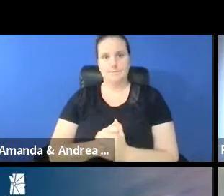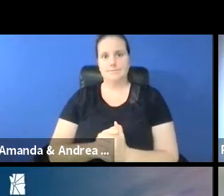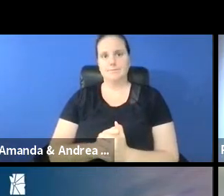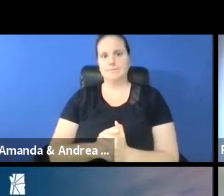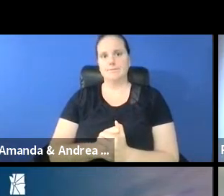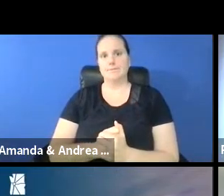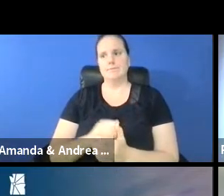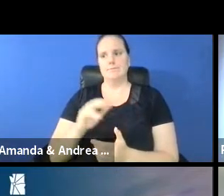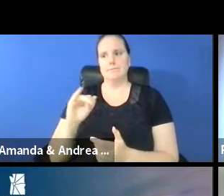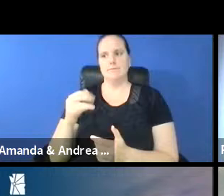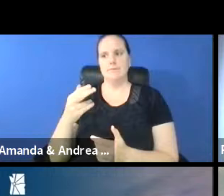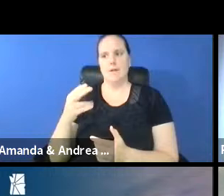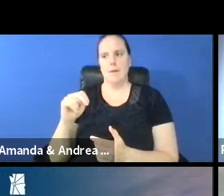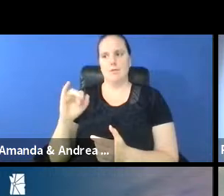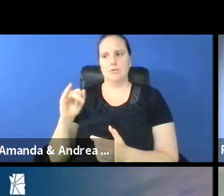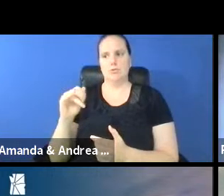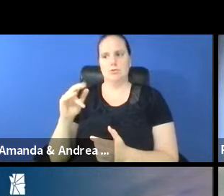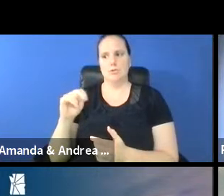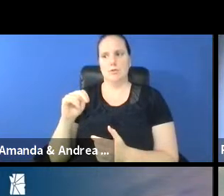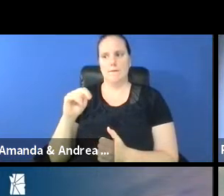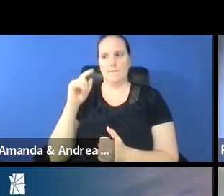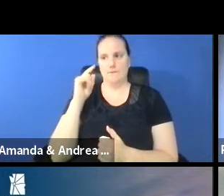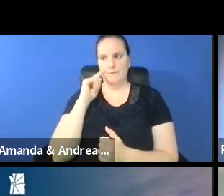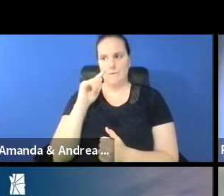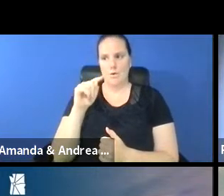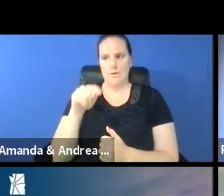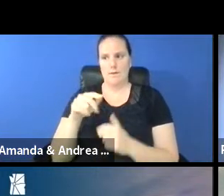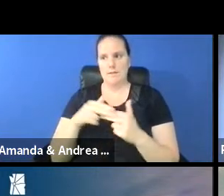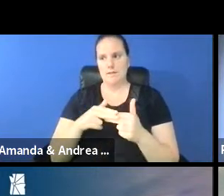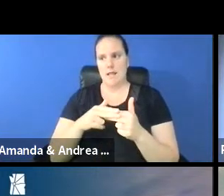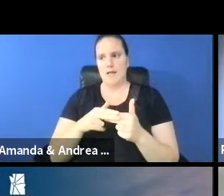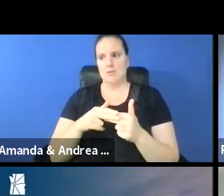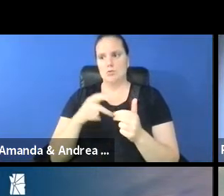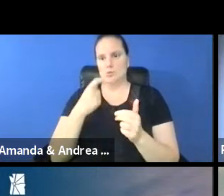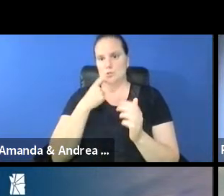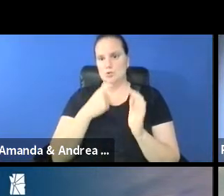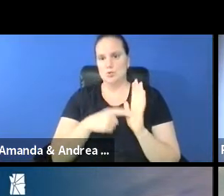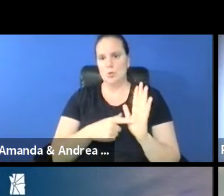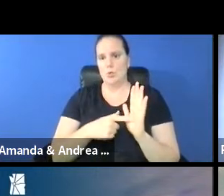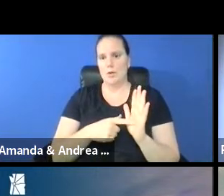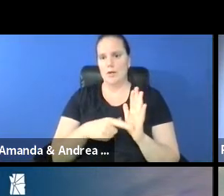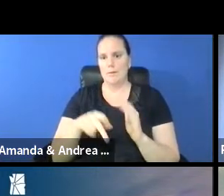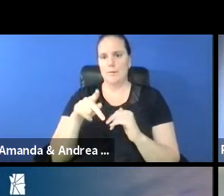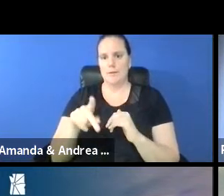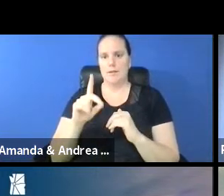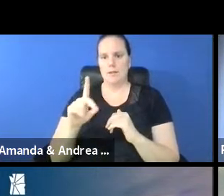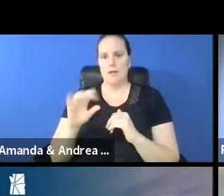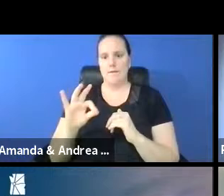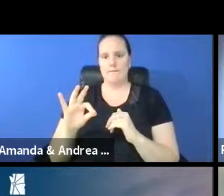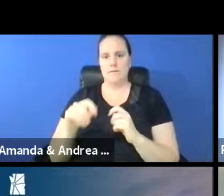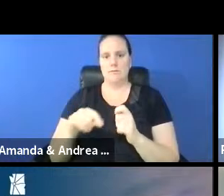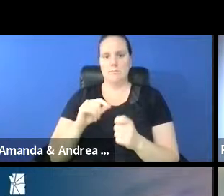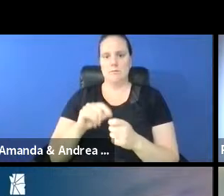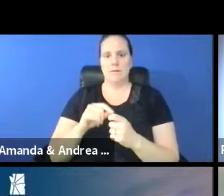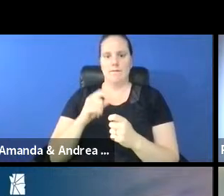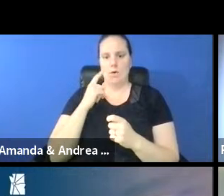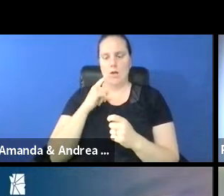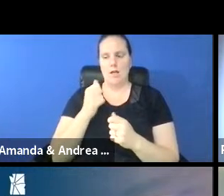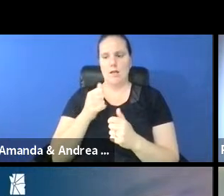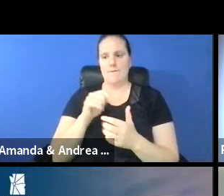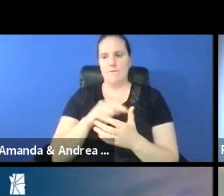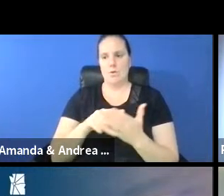Hi, this is Meg Johnson. For the slides that you were just showing, the PDF specifically, for any of those, were